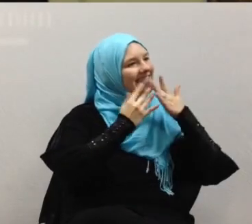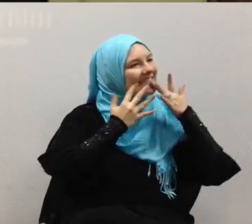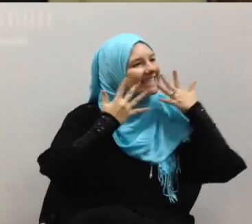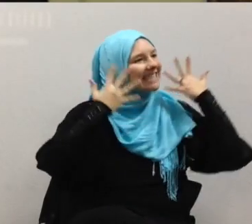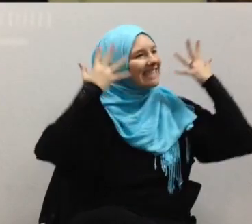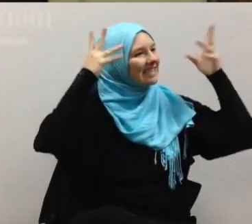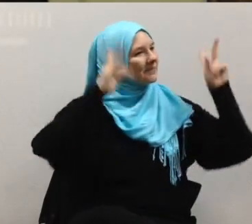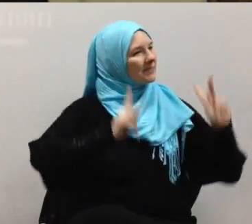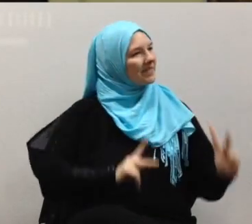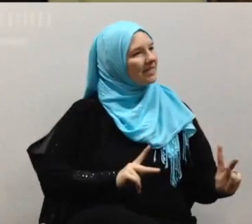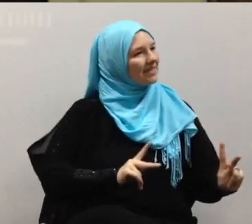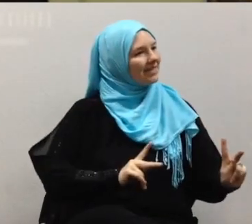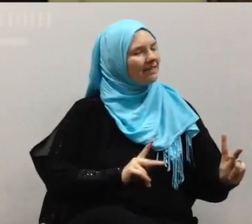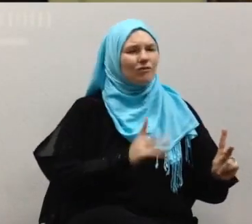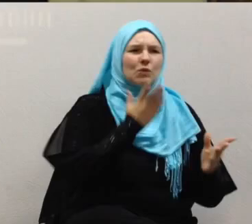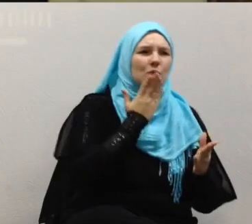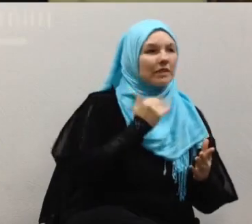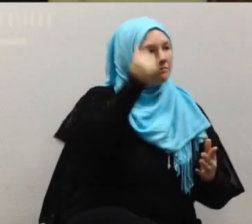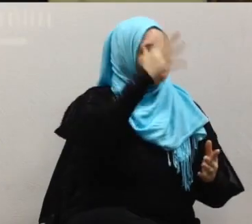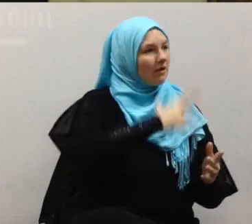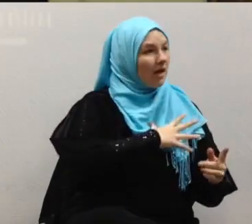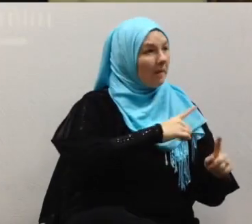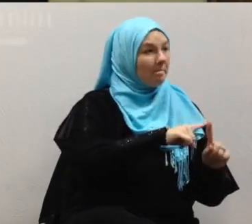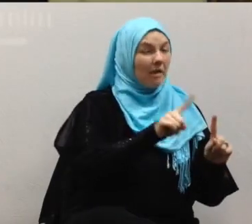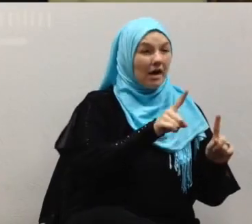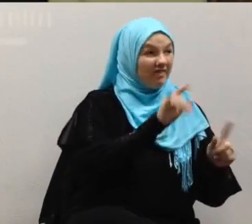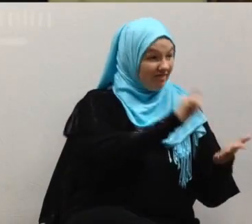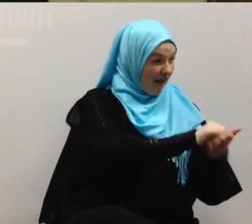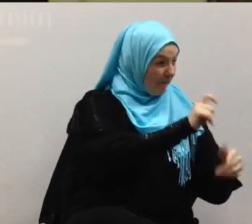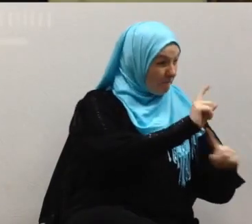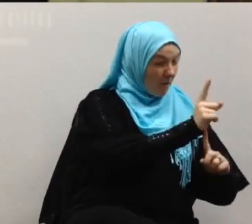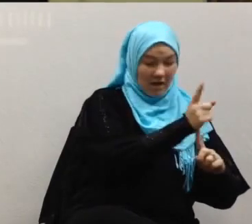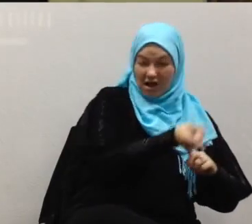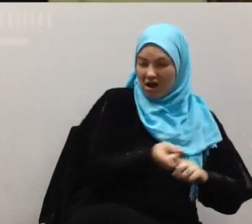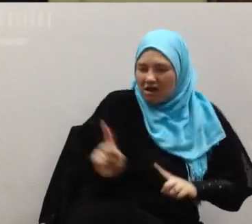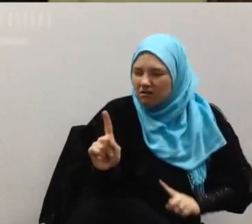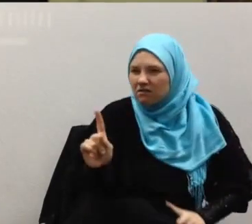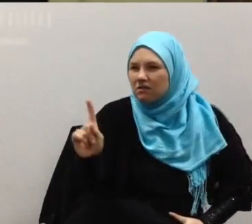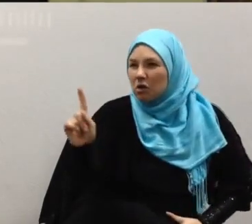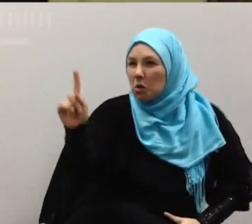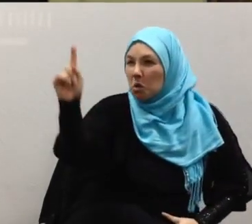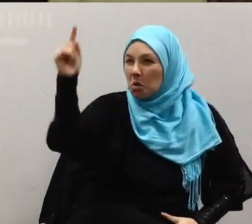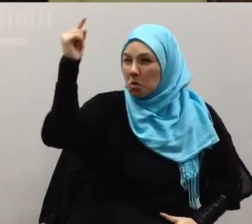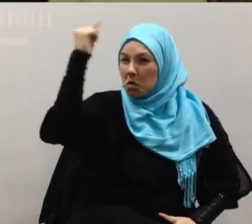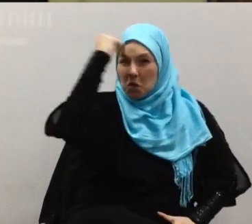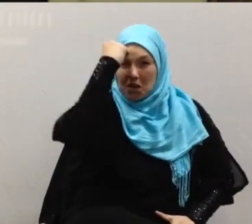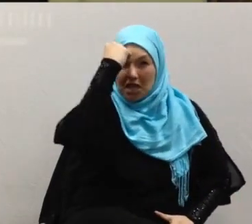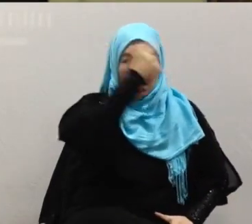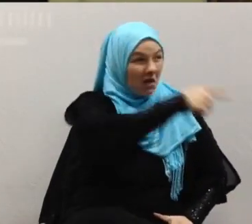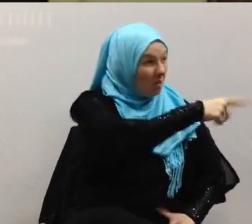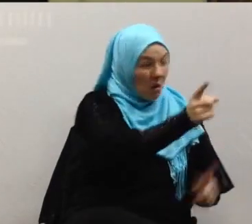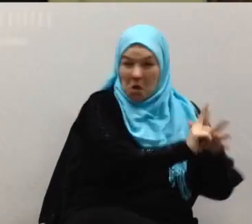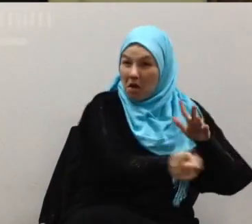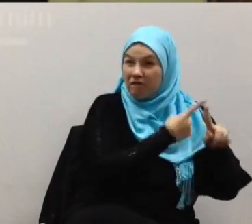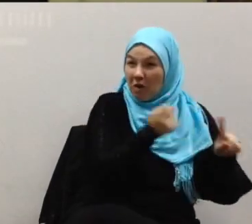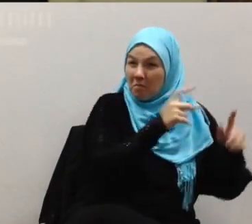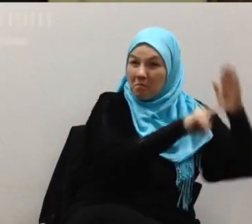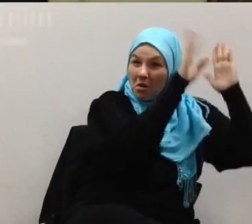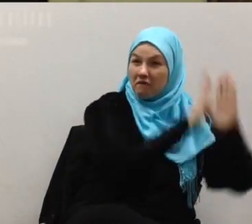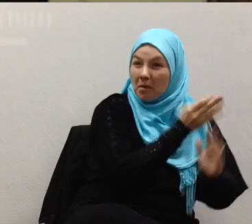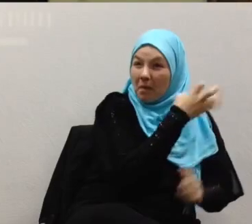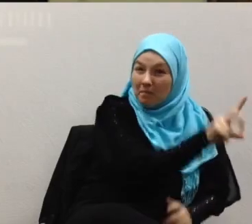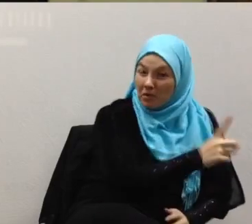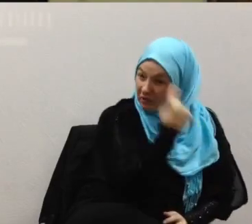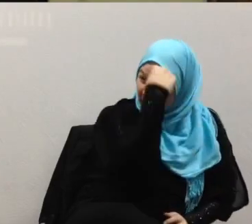answer, telling them, what do you think of yourself? You think we are going to let him down? Now the hypocrites are